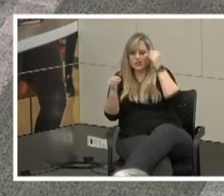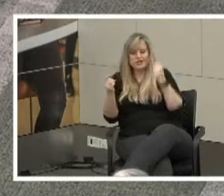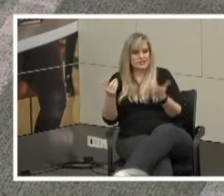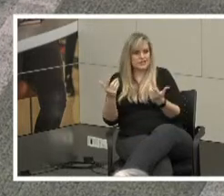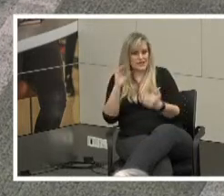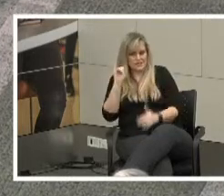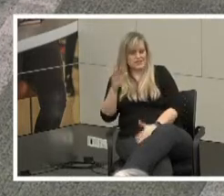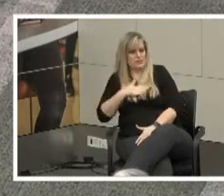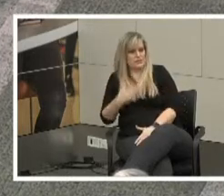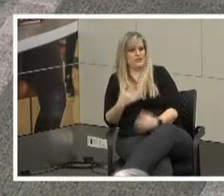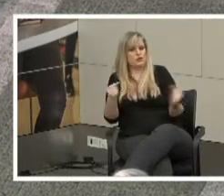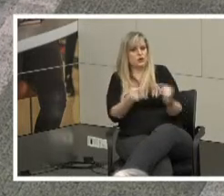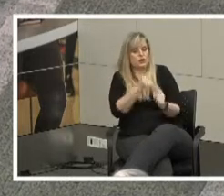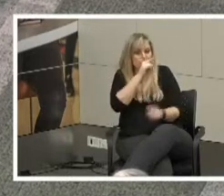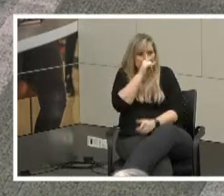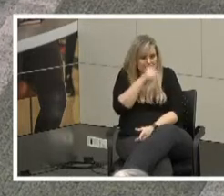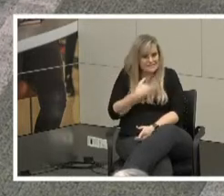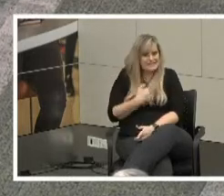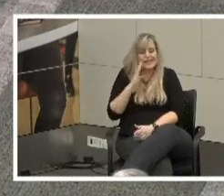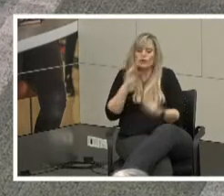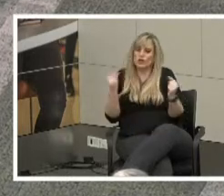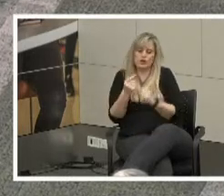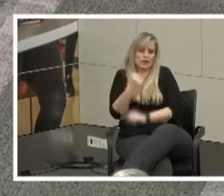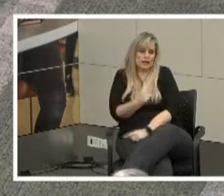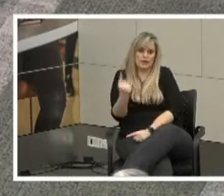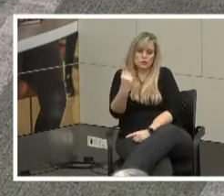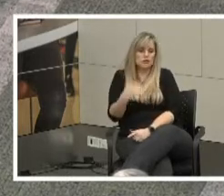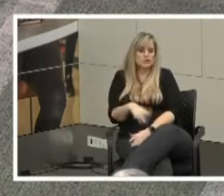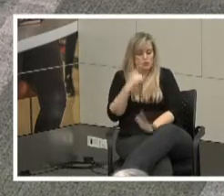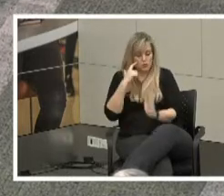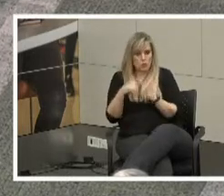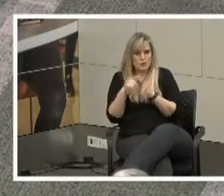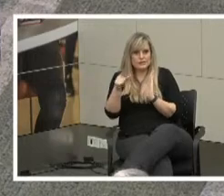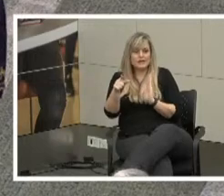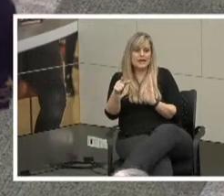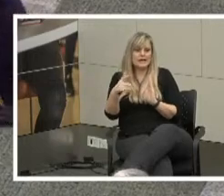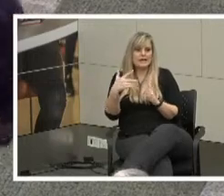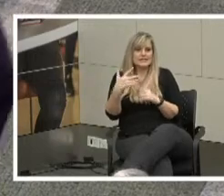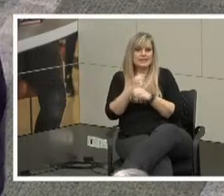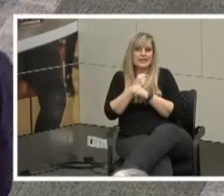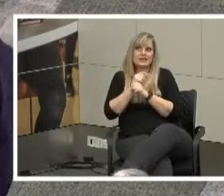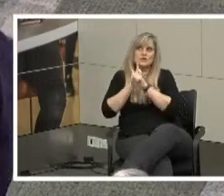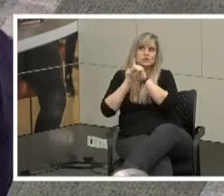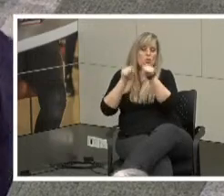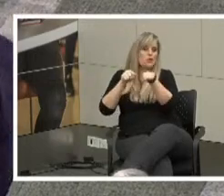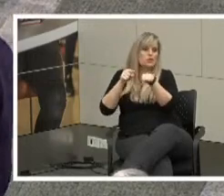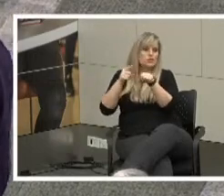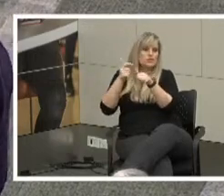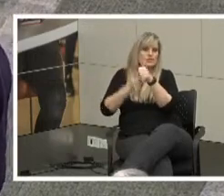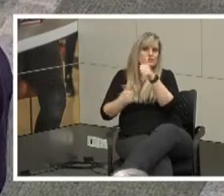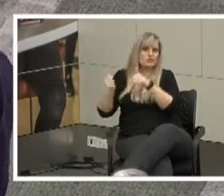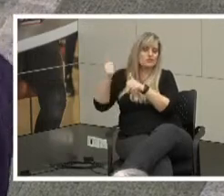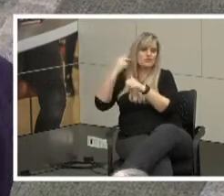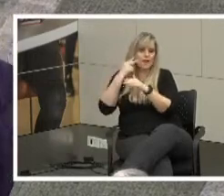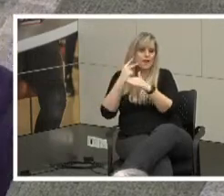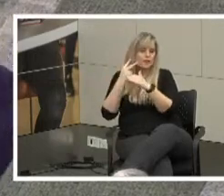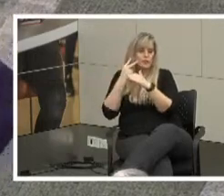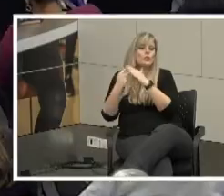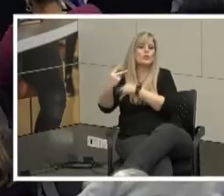anyone and notice that he is getting his audage from the prediction